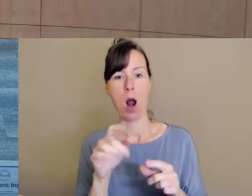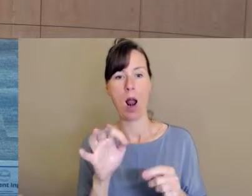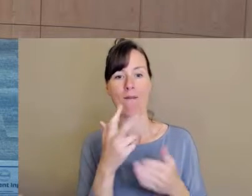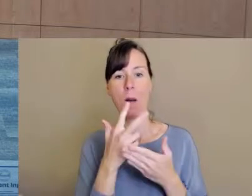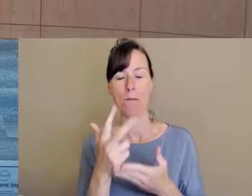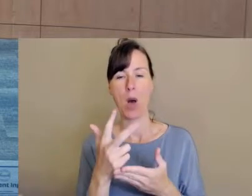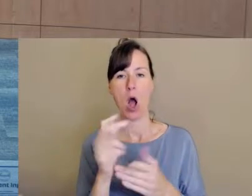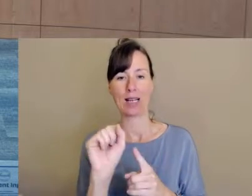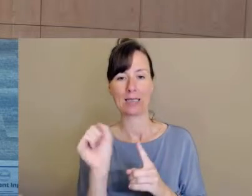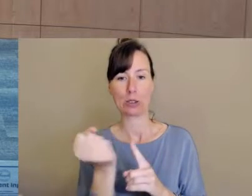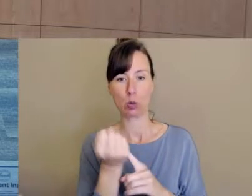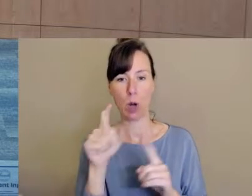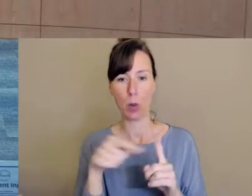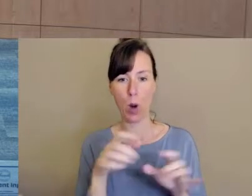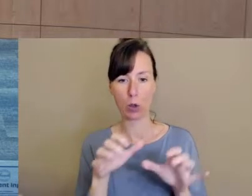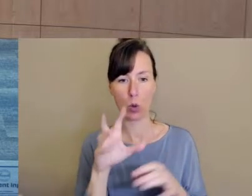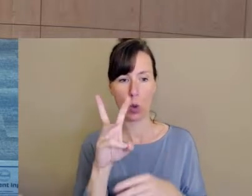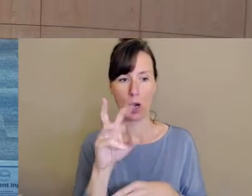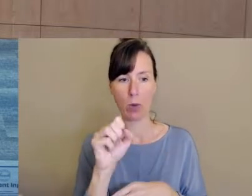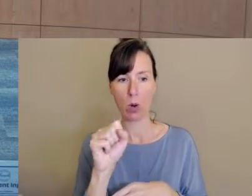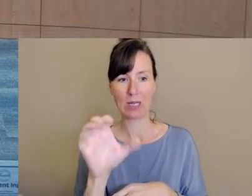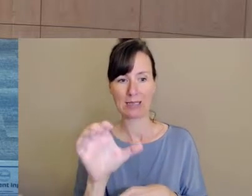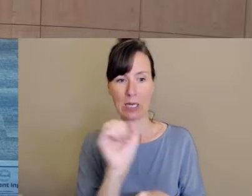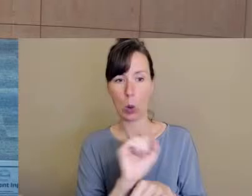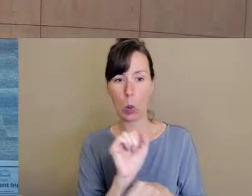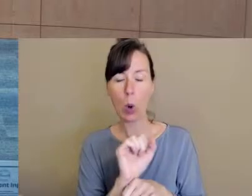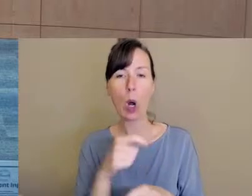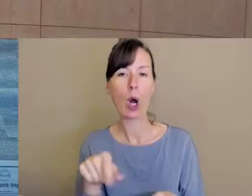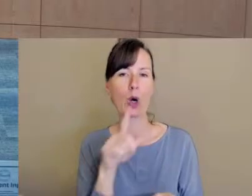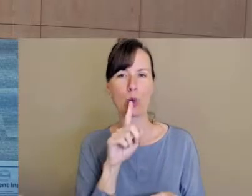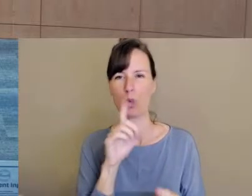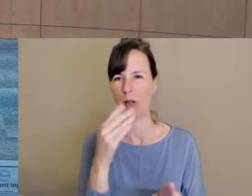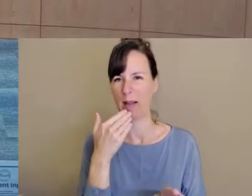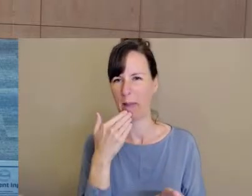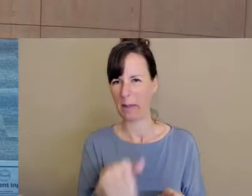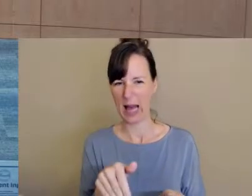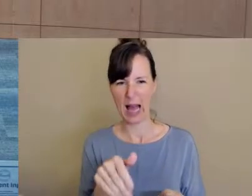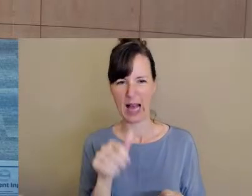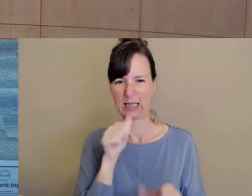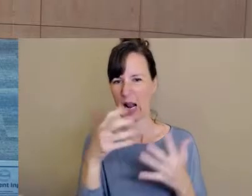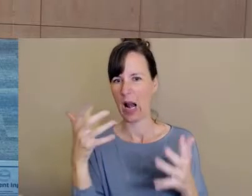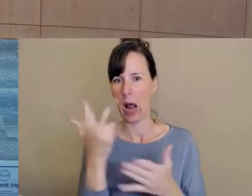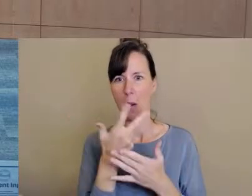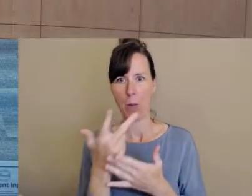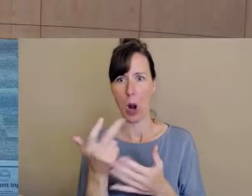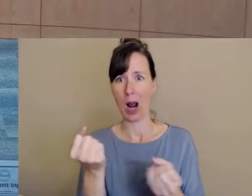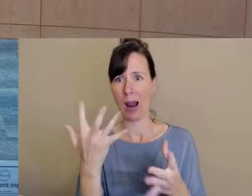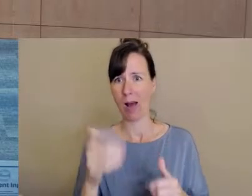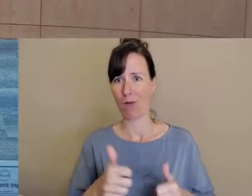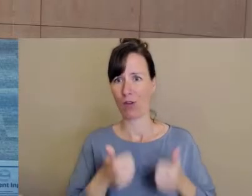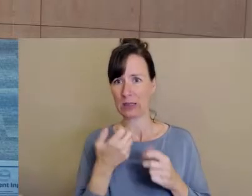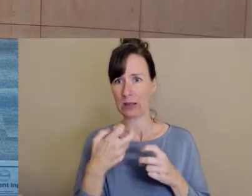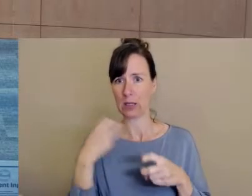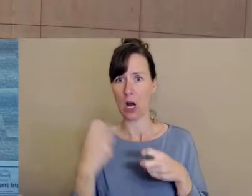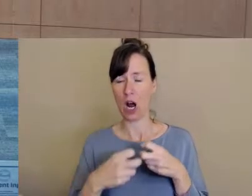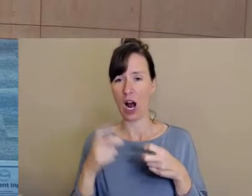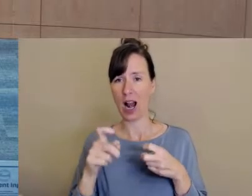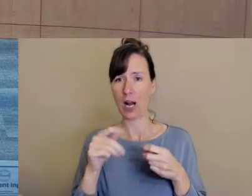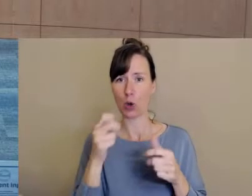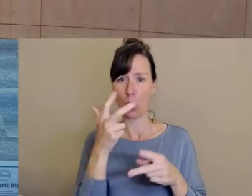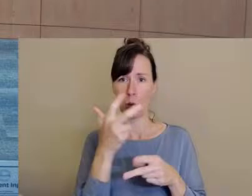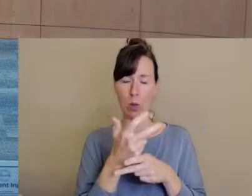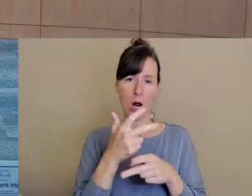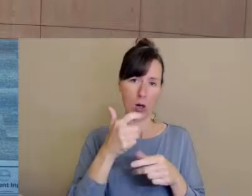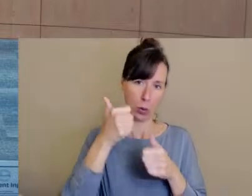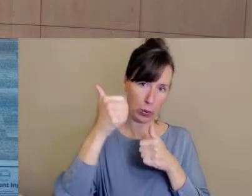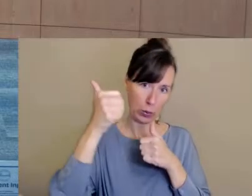was really bad because there's not a lot of parking, and a lot of the residents have a hard time because they have to park far away if they can't park on 63rd.